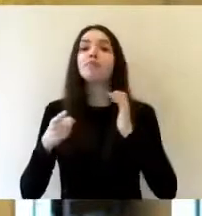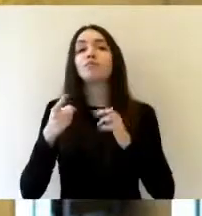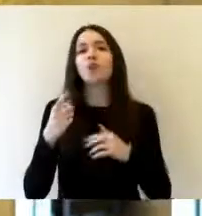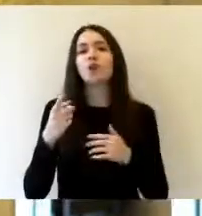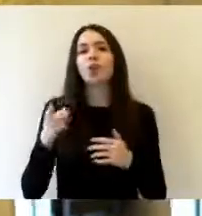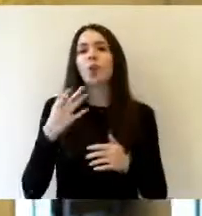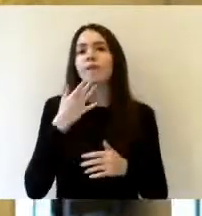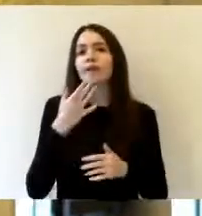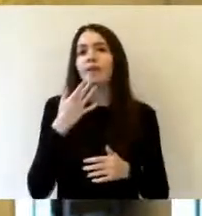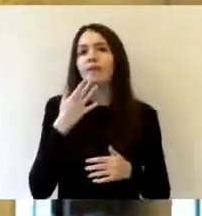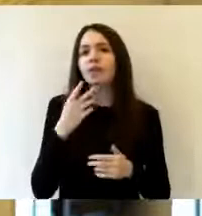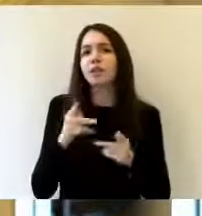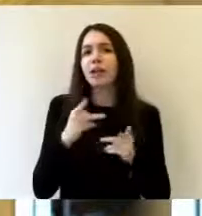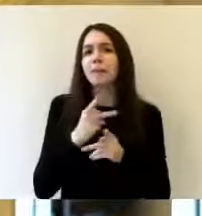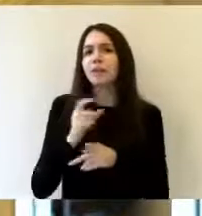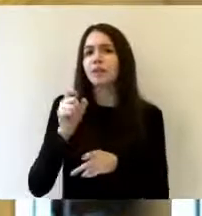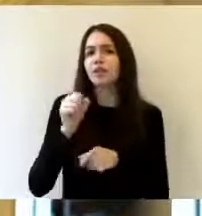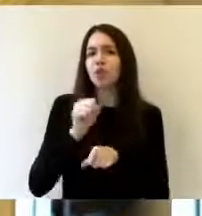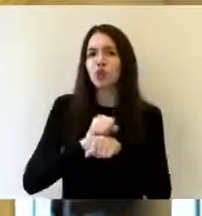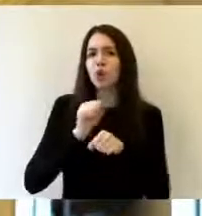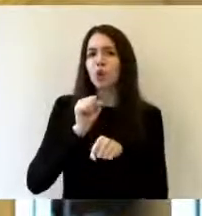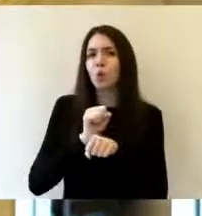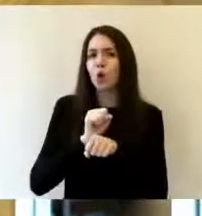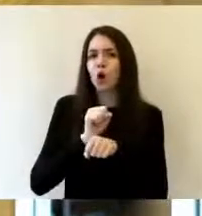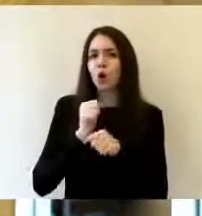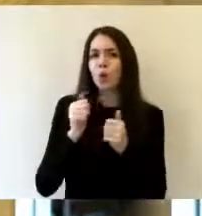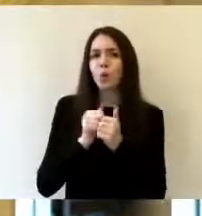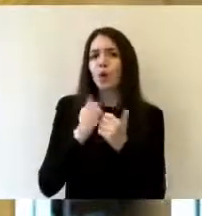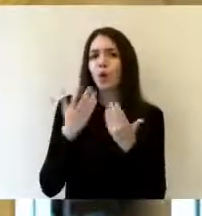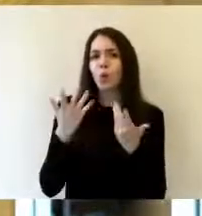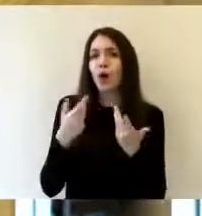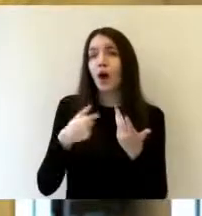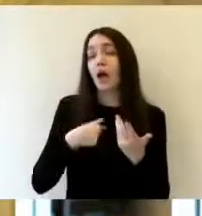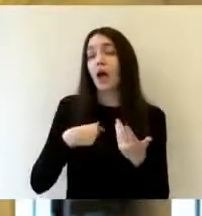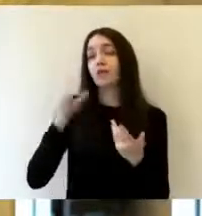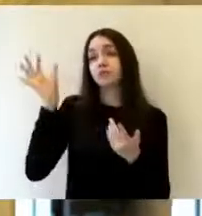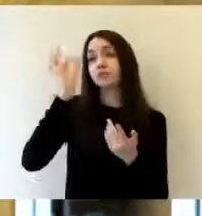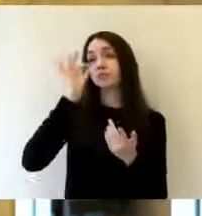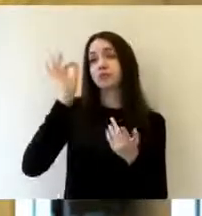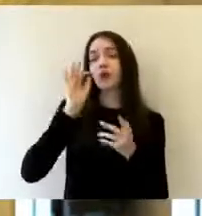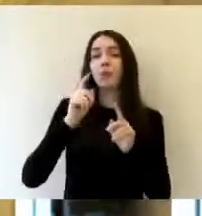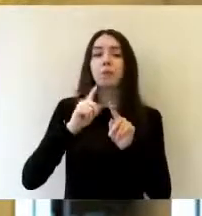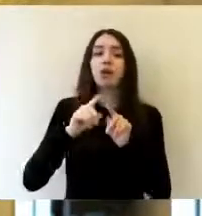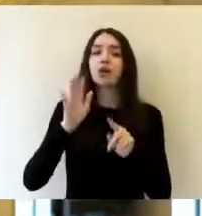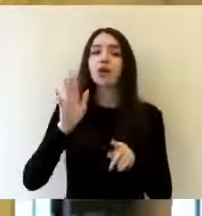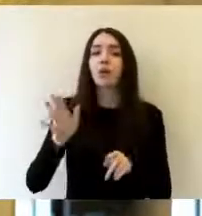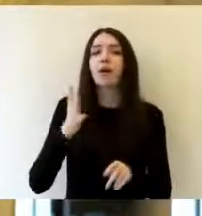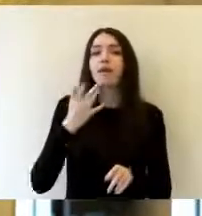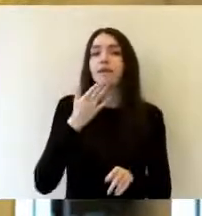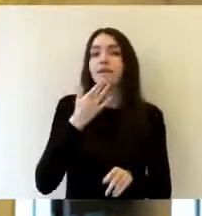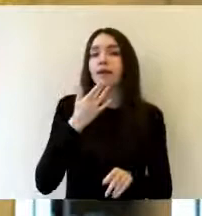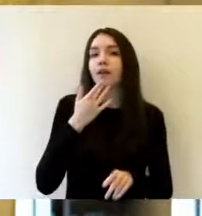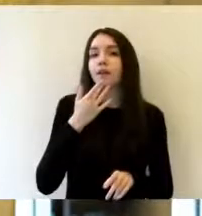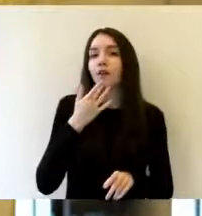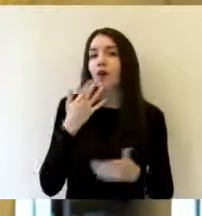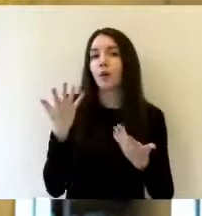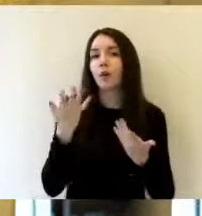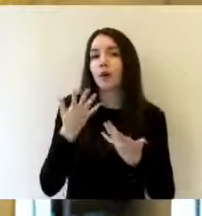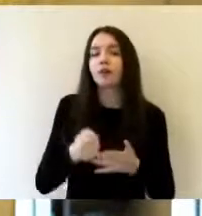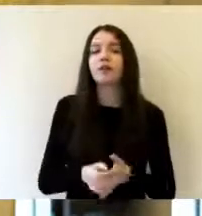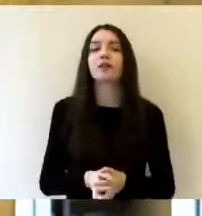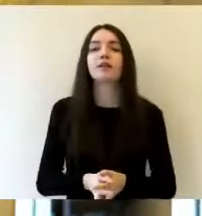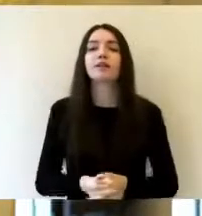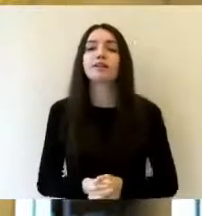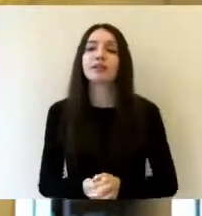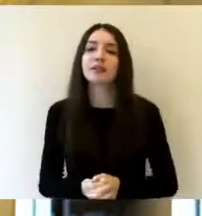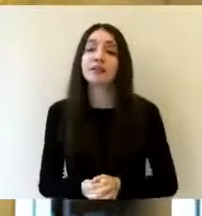them. I know nothing about them. So like, what is your favorite? stone or medium to work with? You